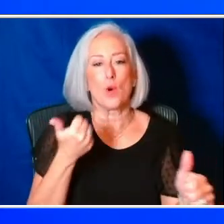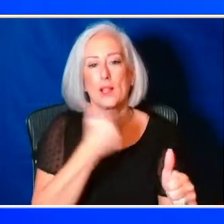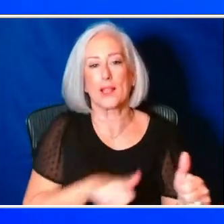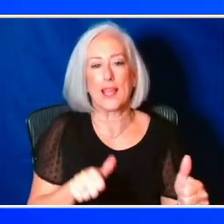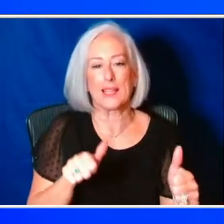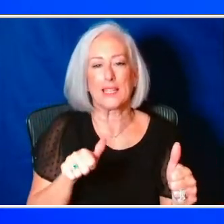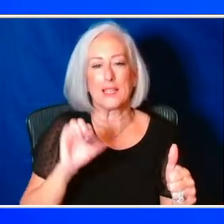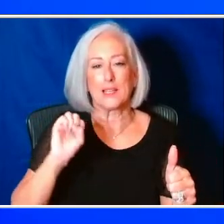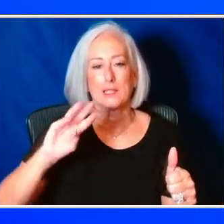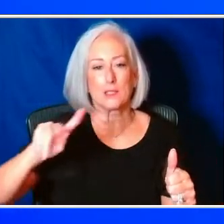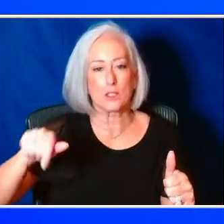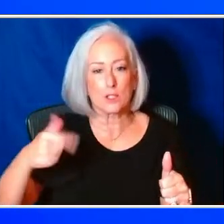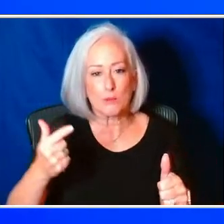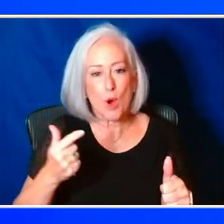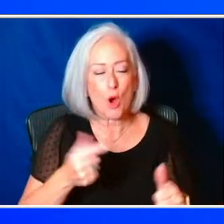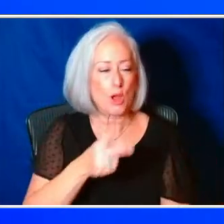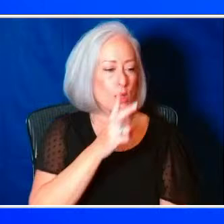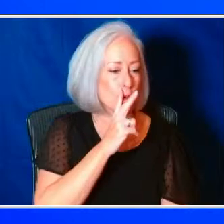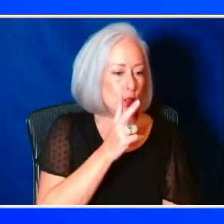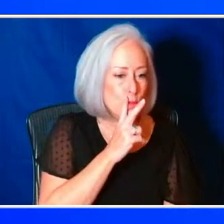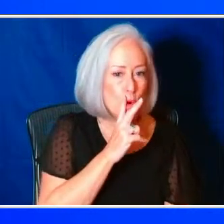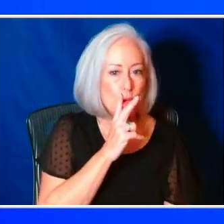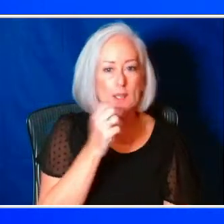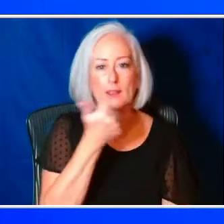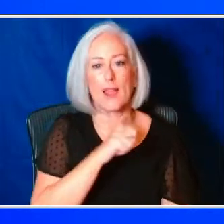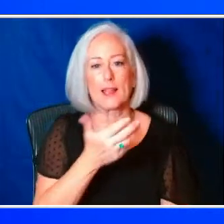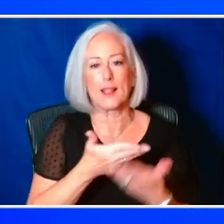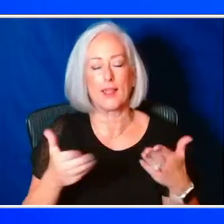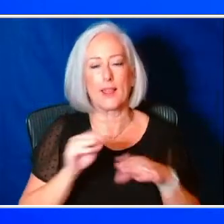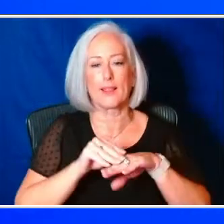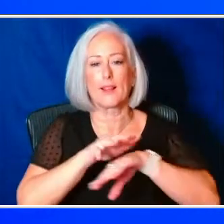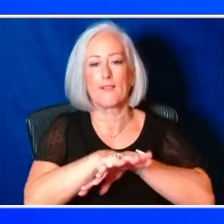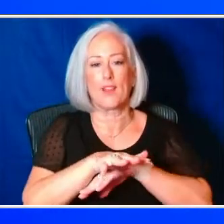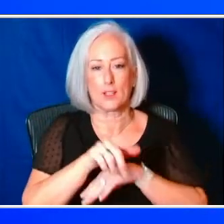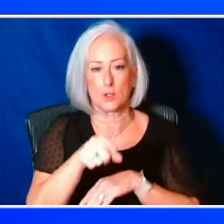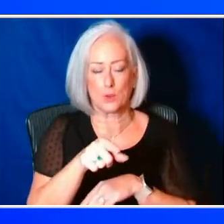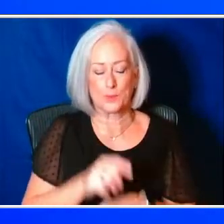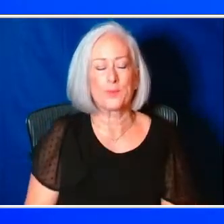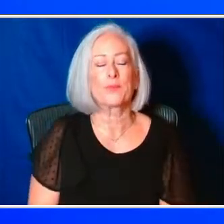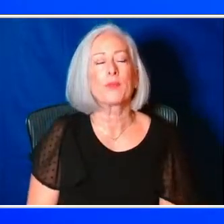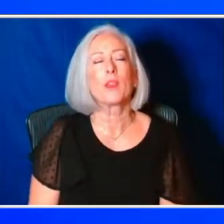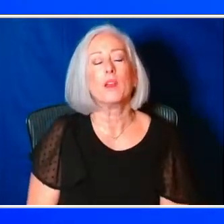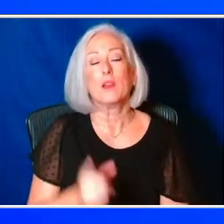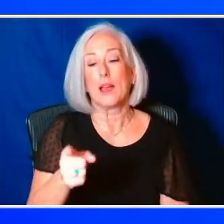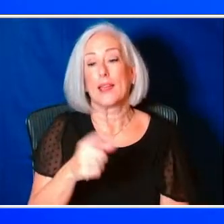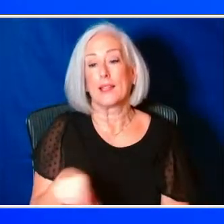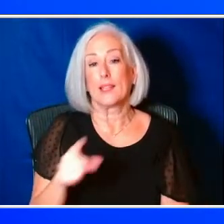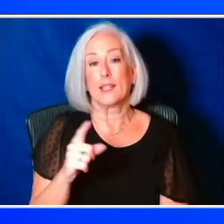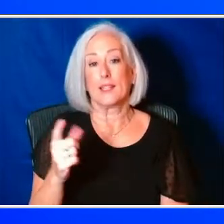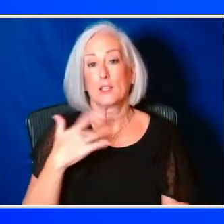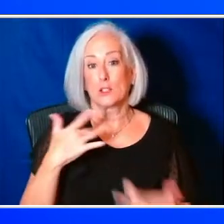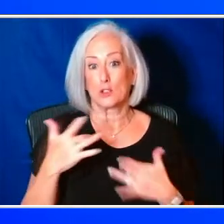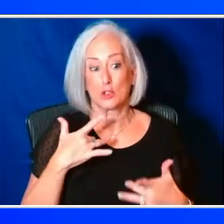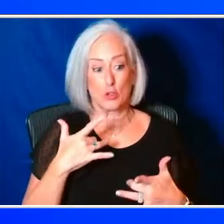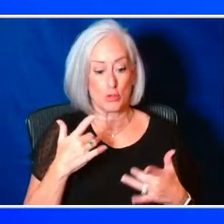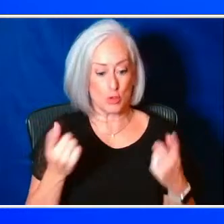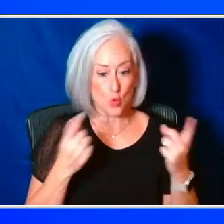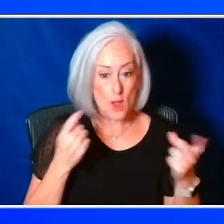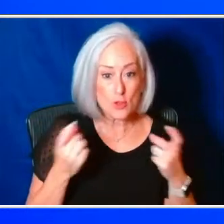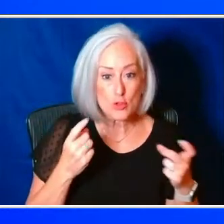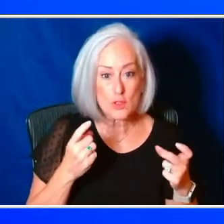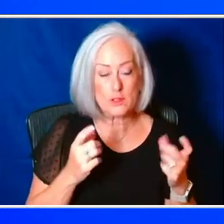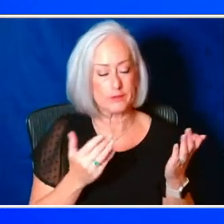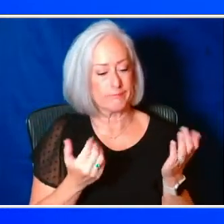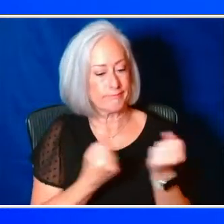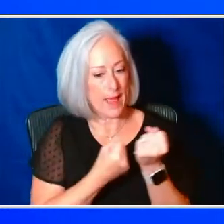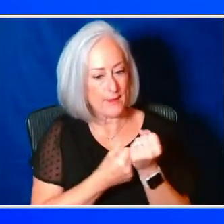particles, smoking, things that are just have those types of issues. And if you have any concerns, questions, advocate for your health. Talk to your primary care physician. They may